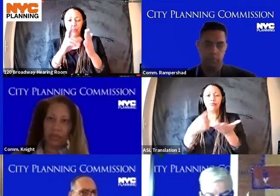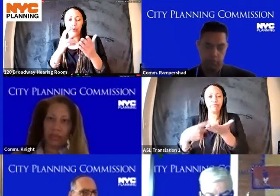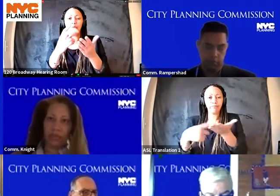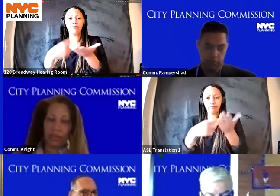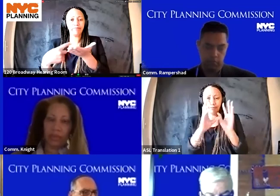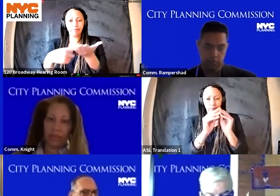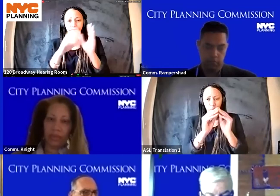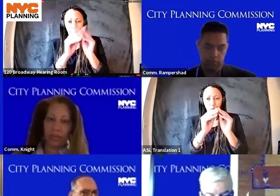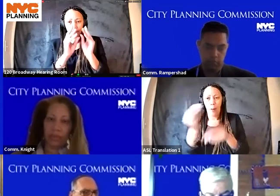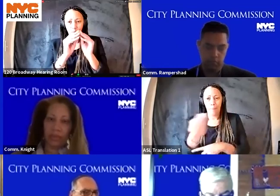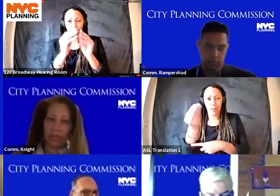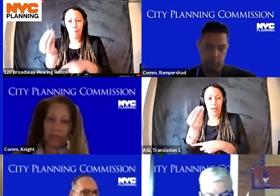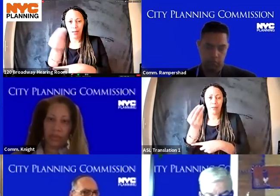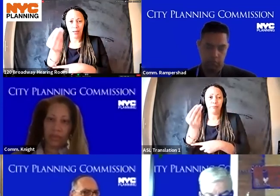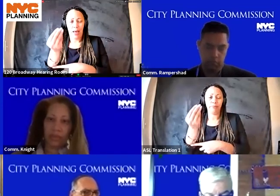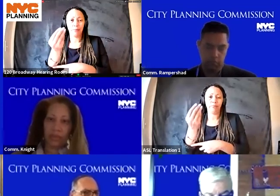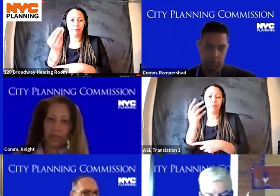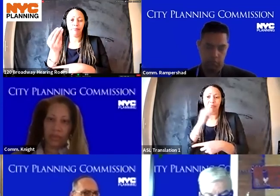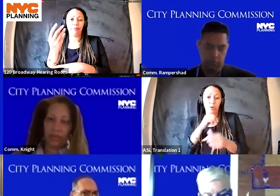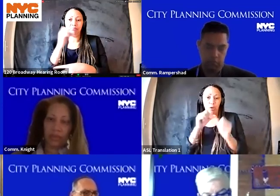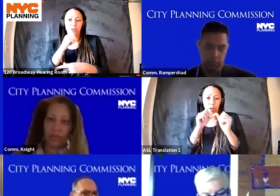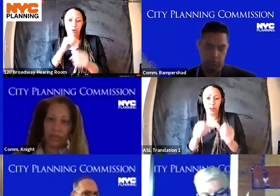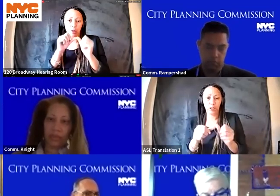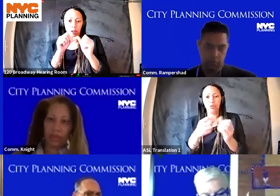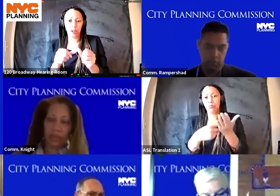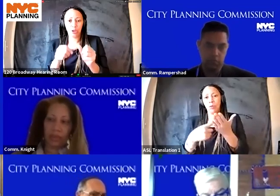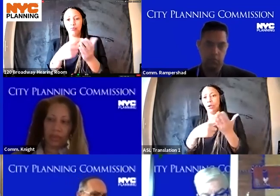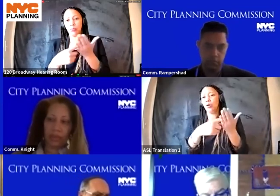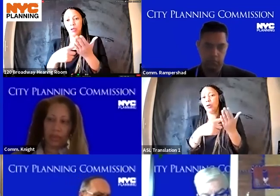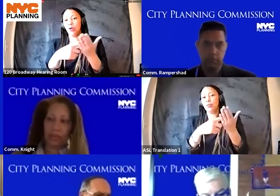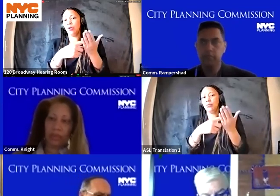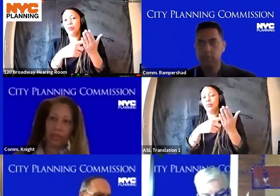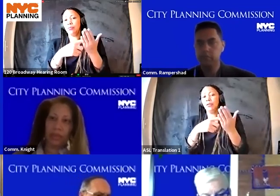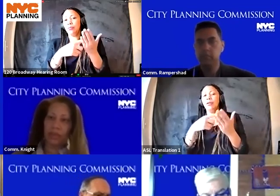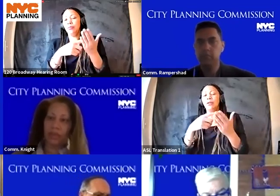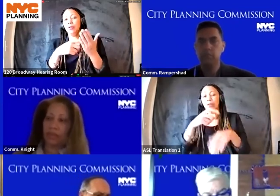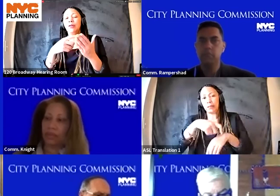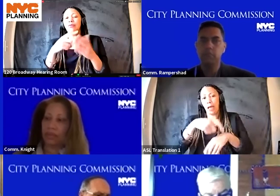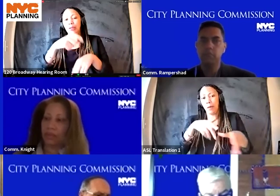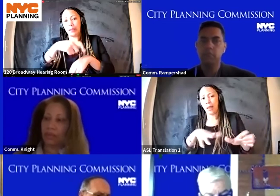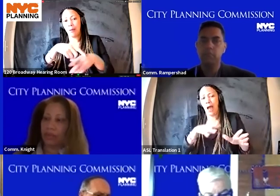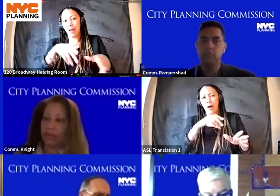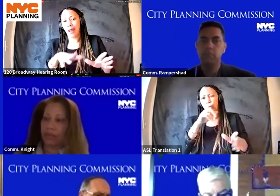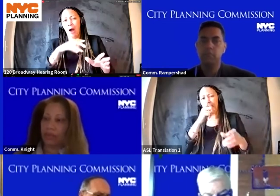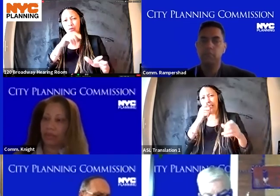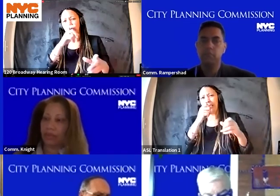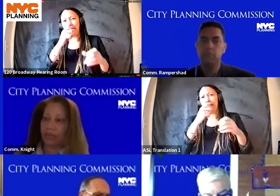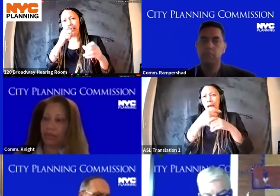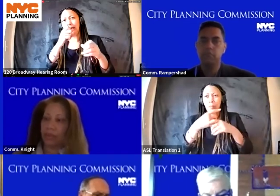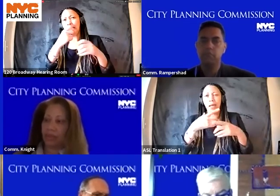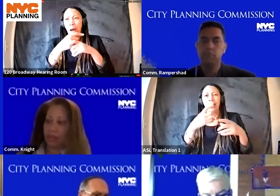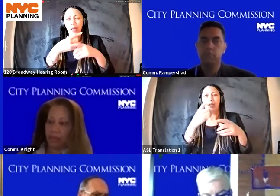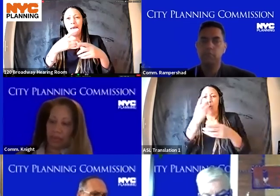anticipate we will continue to discuss it as long as the ULURP clock allows us to, because this is a complicated application. But one of the